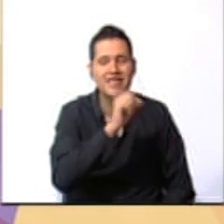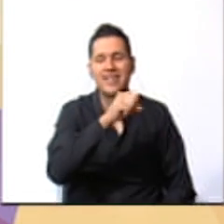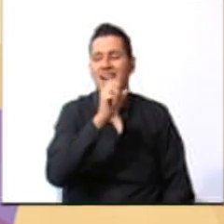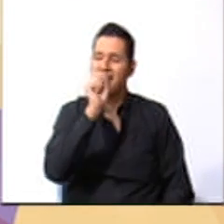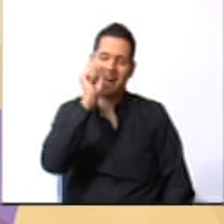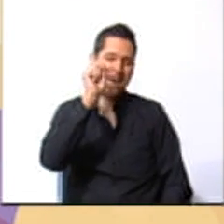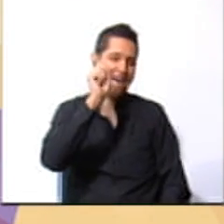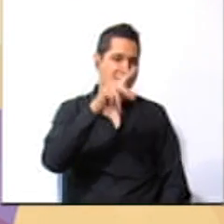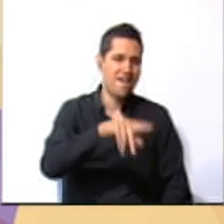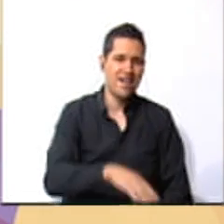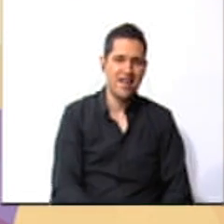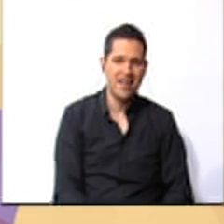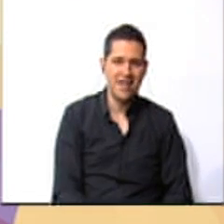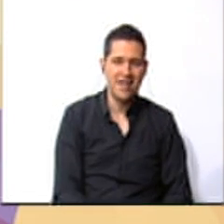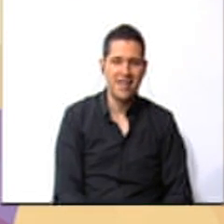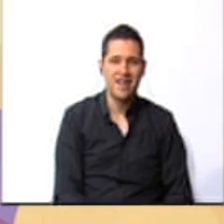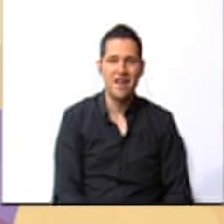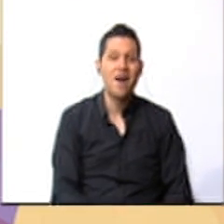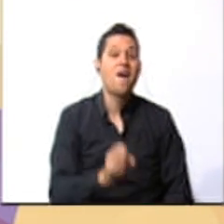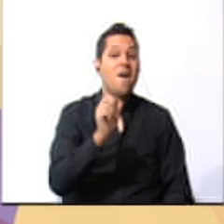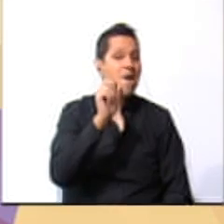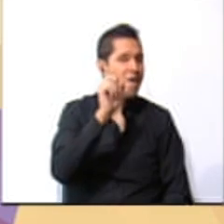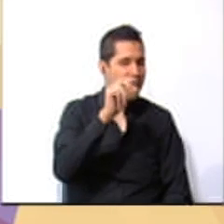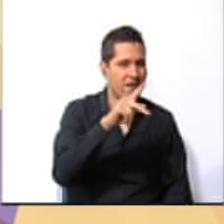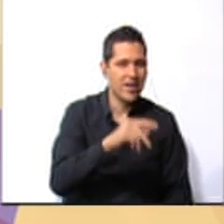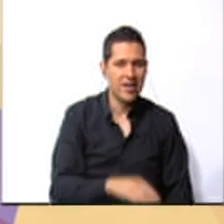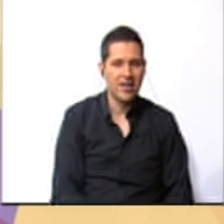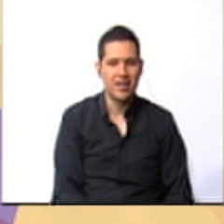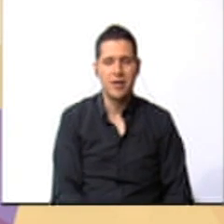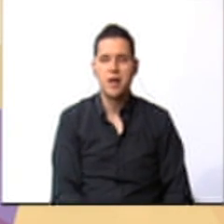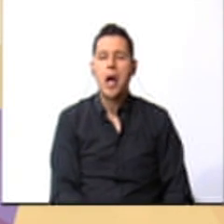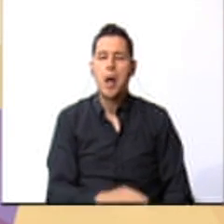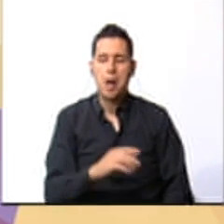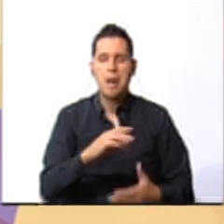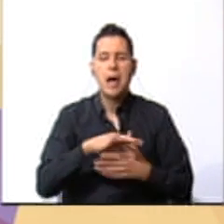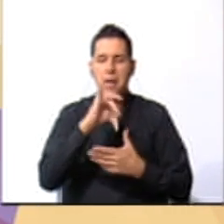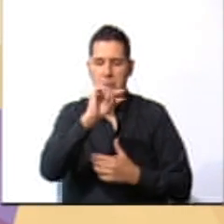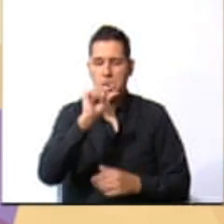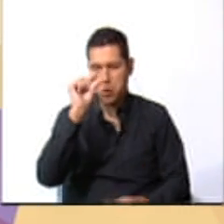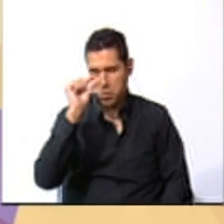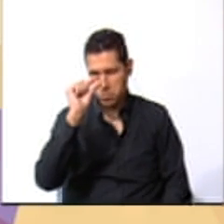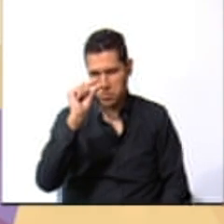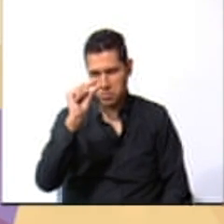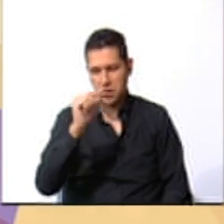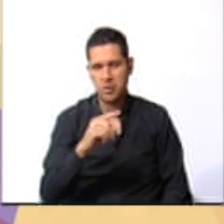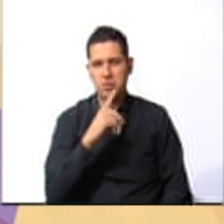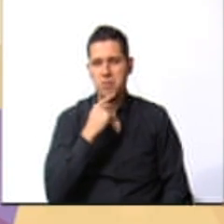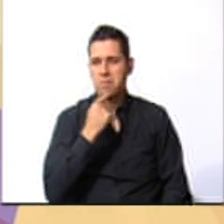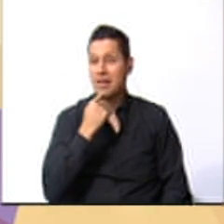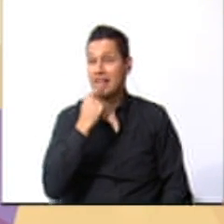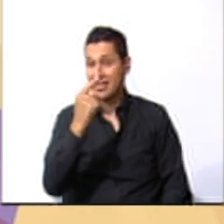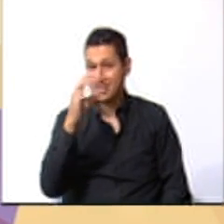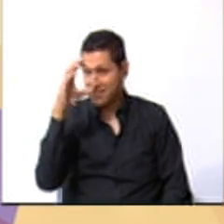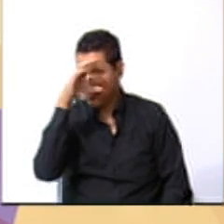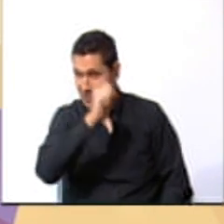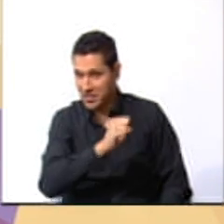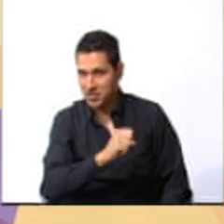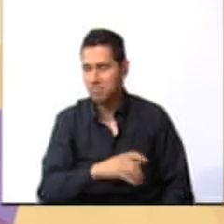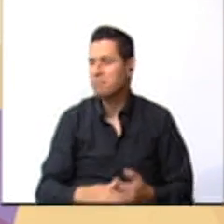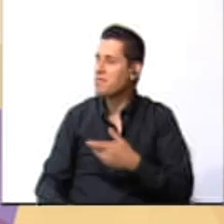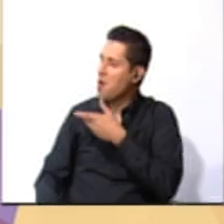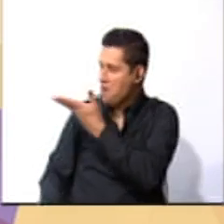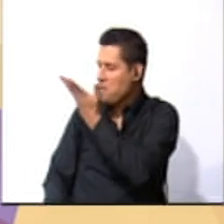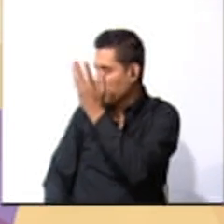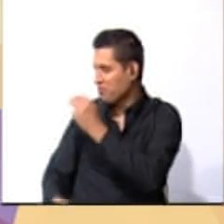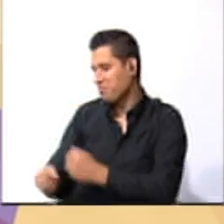Okay, let's give Jack the chance to tell us the riddle. Okay, Jack, tell us